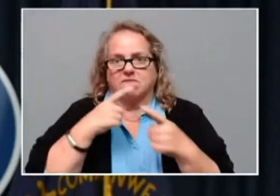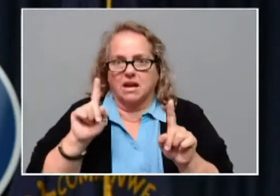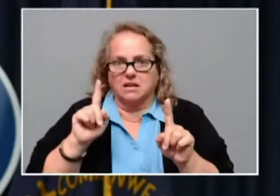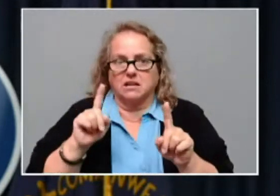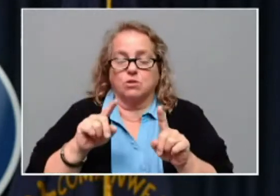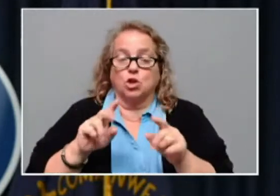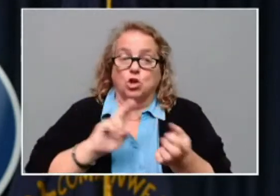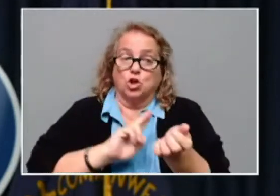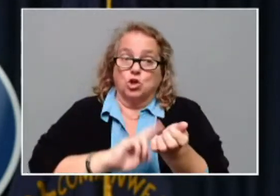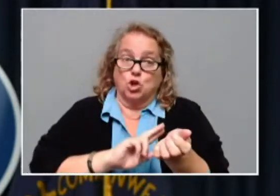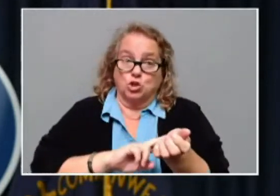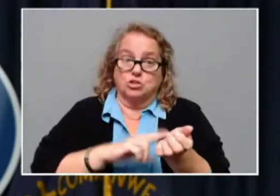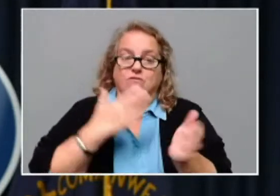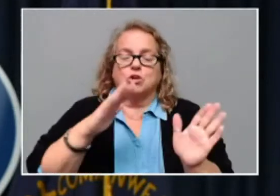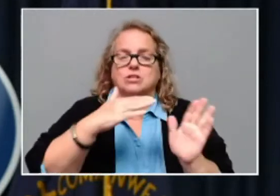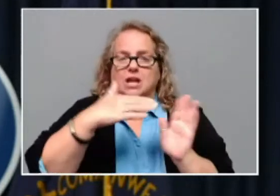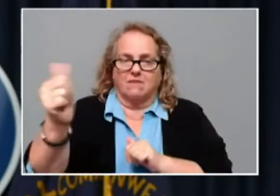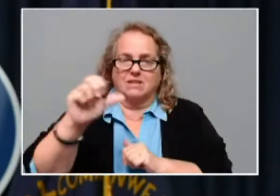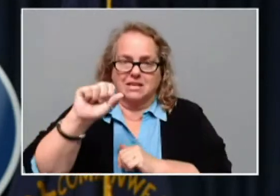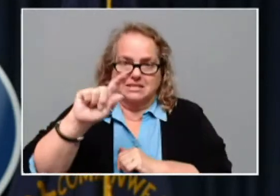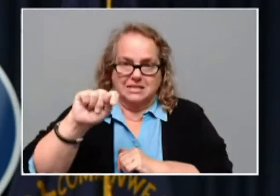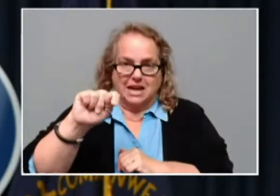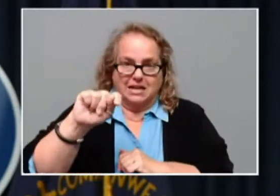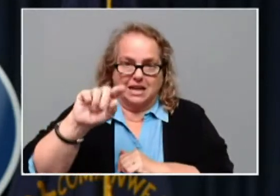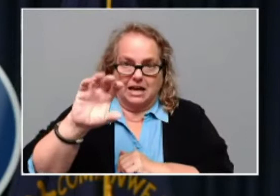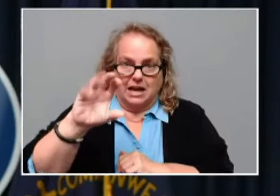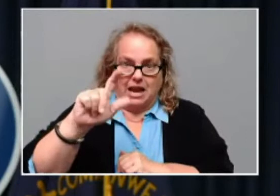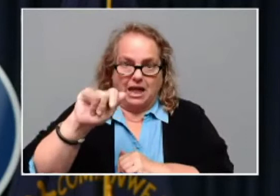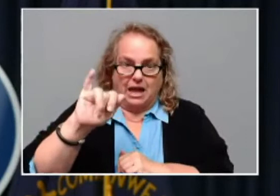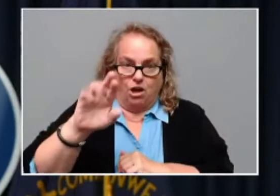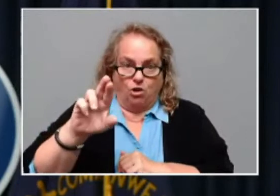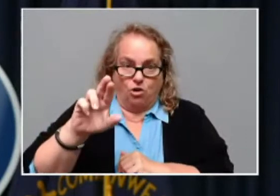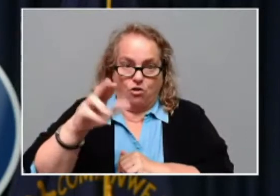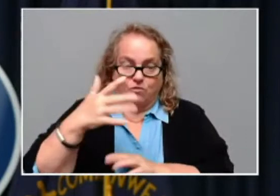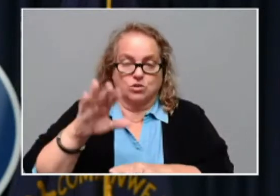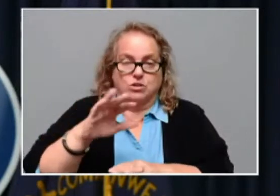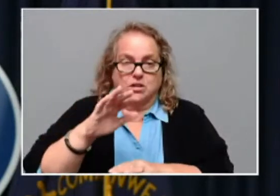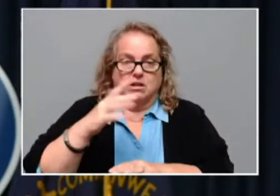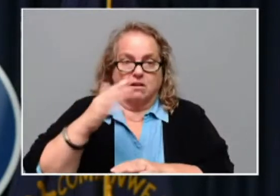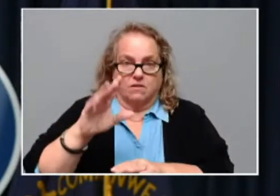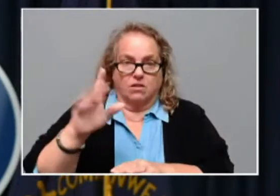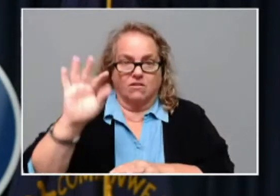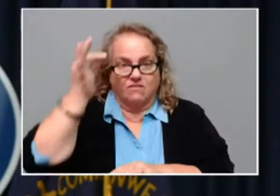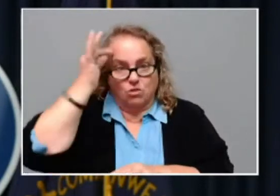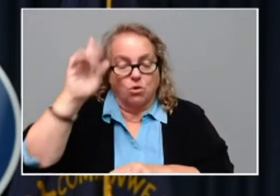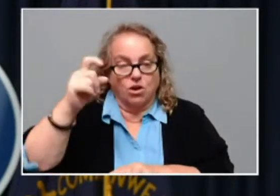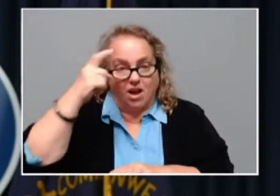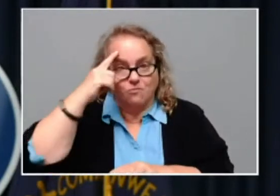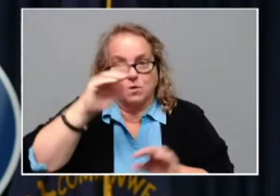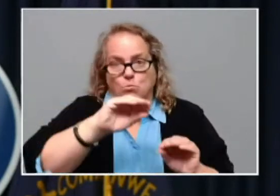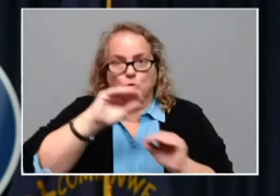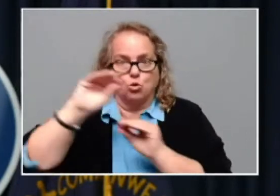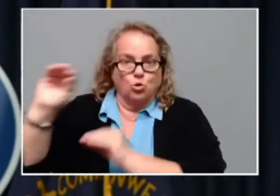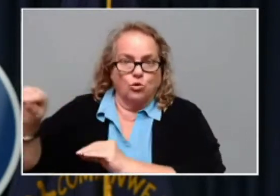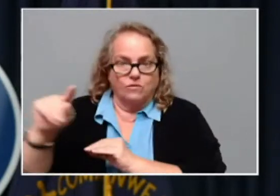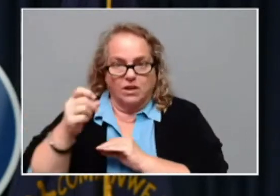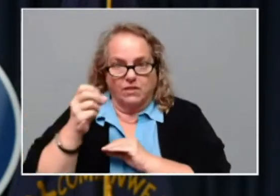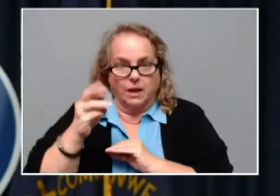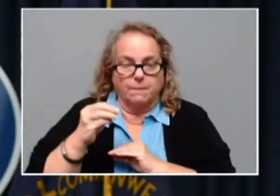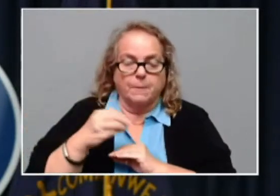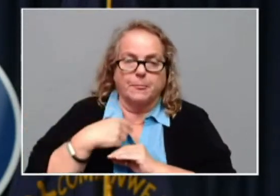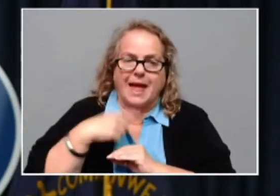St. Clair. I believe it has been moved by the federal government. I do need to get an update